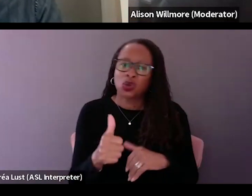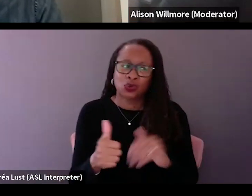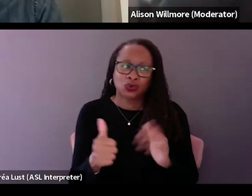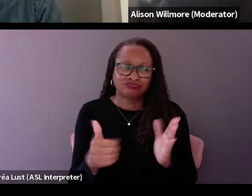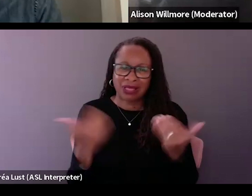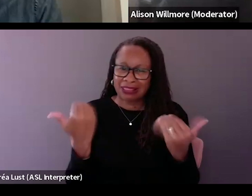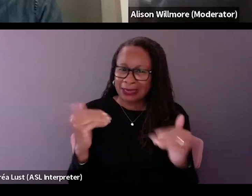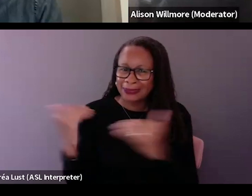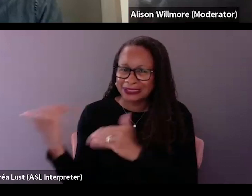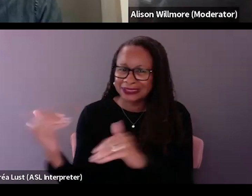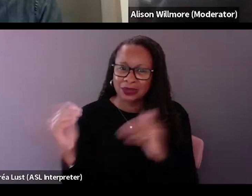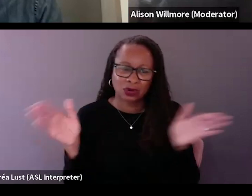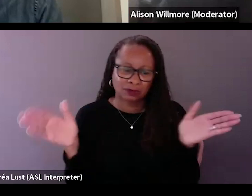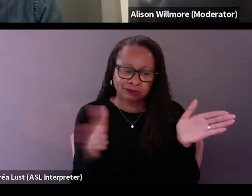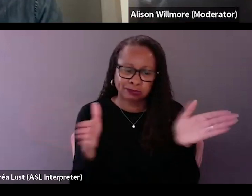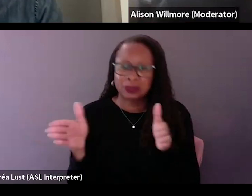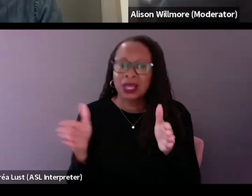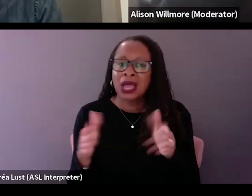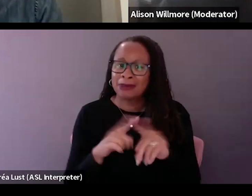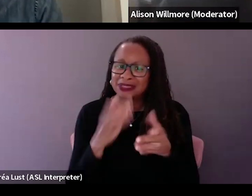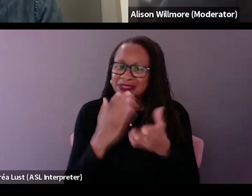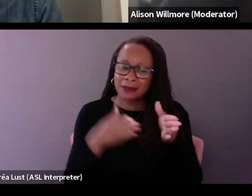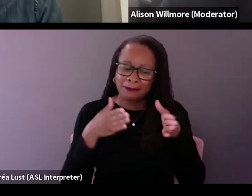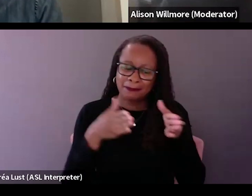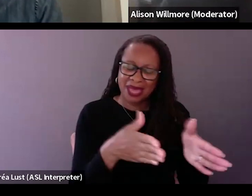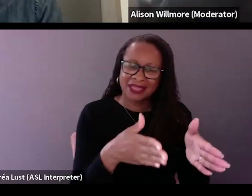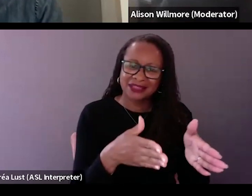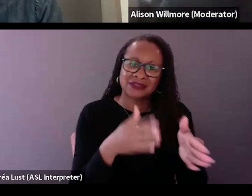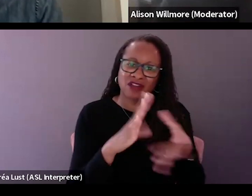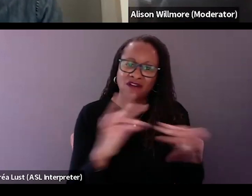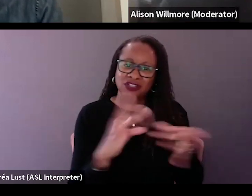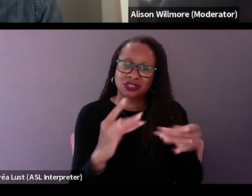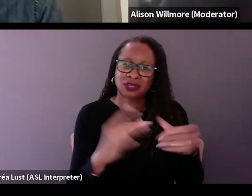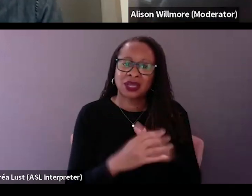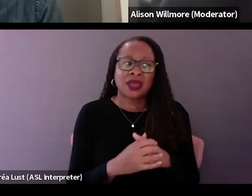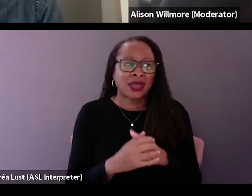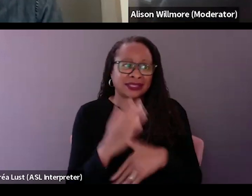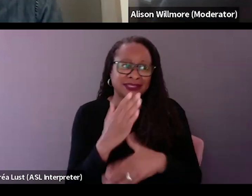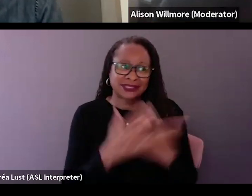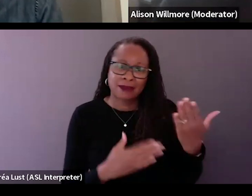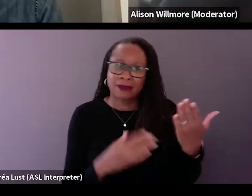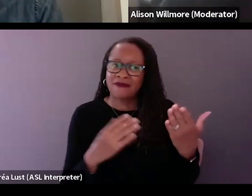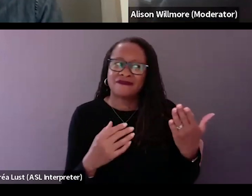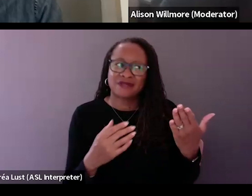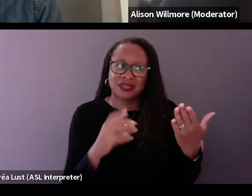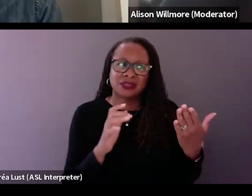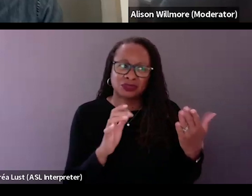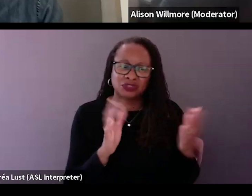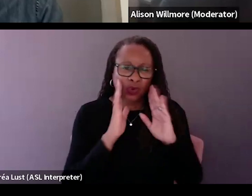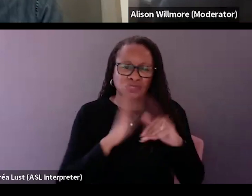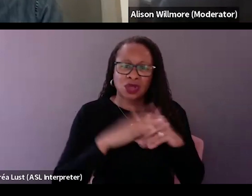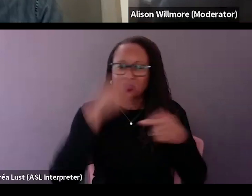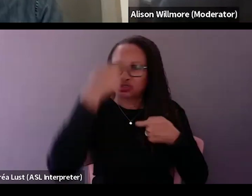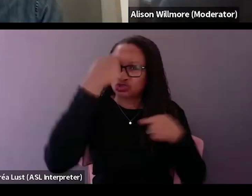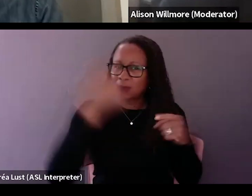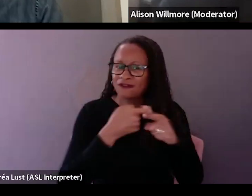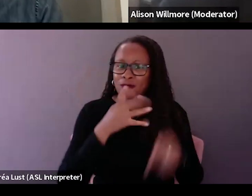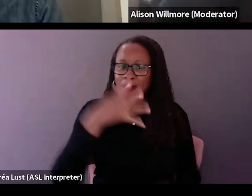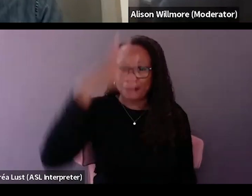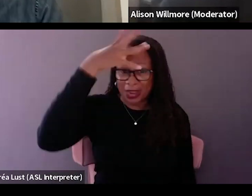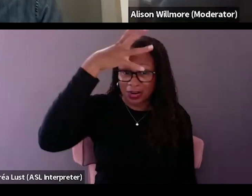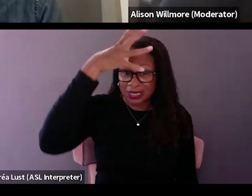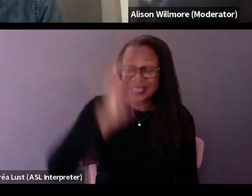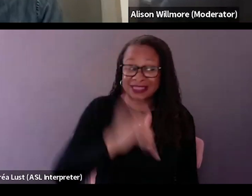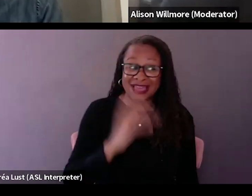had to do with the trauma of her parents that was inflicted upon her and the abuse that happened when she